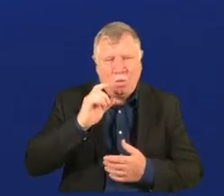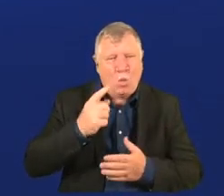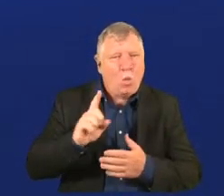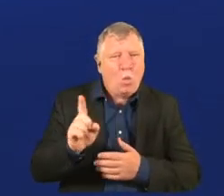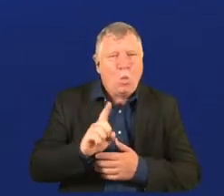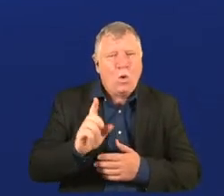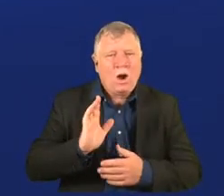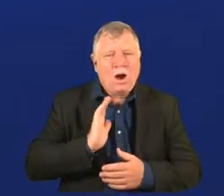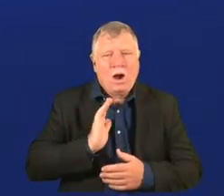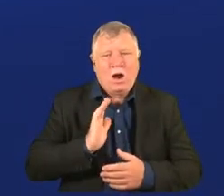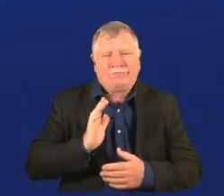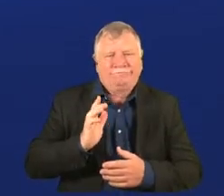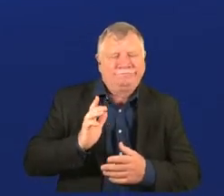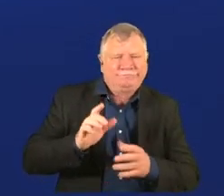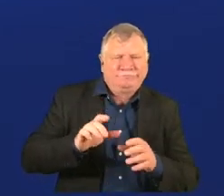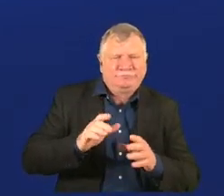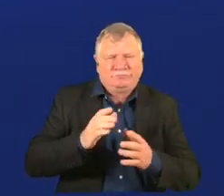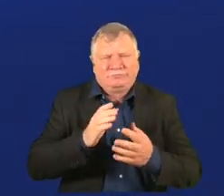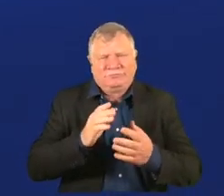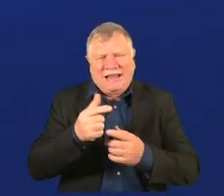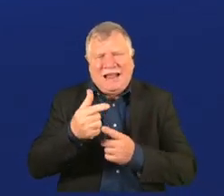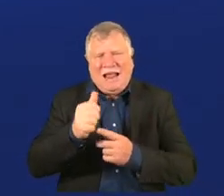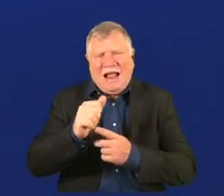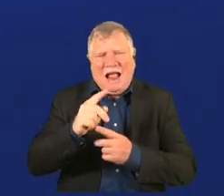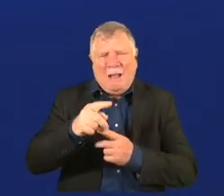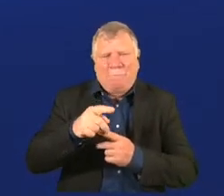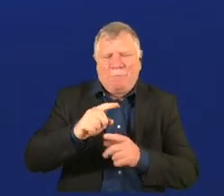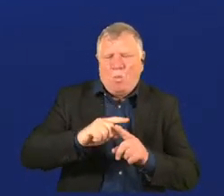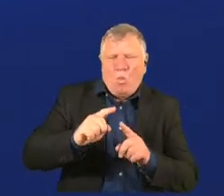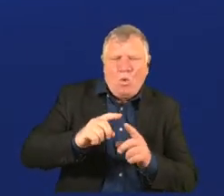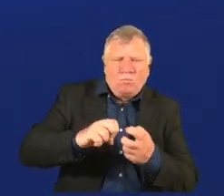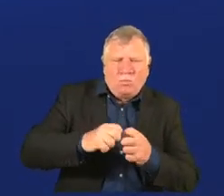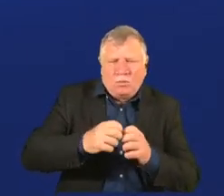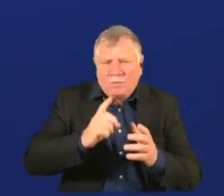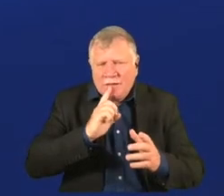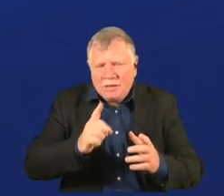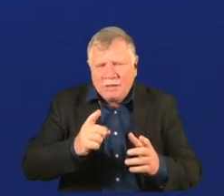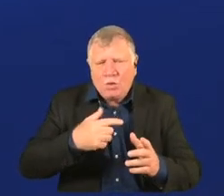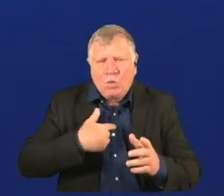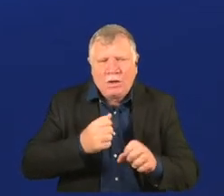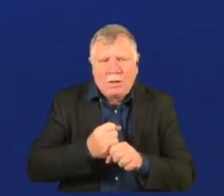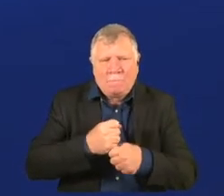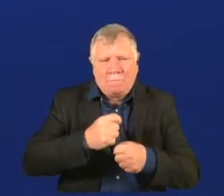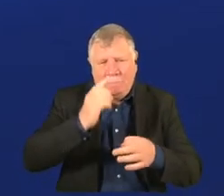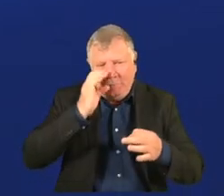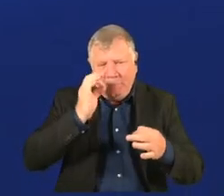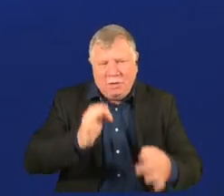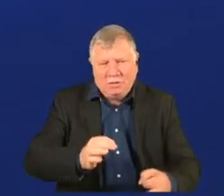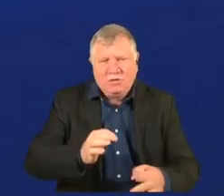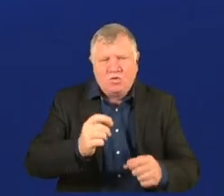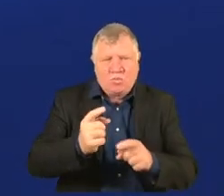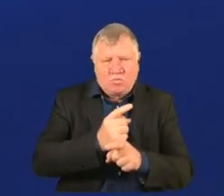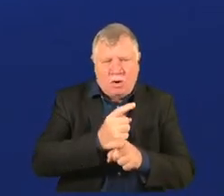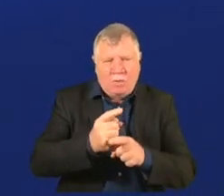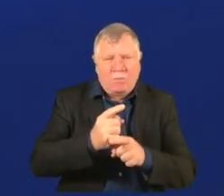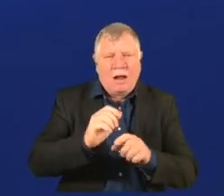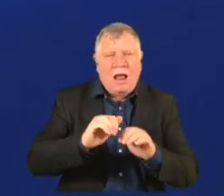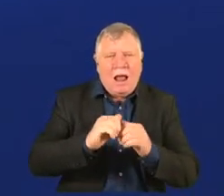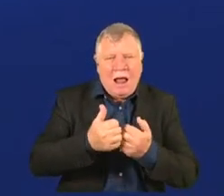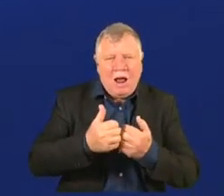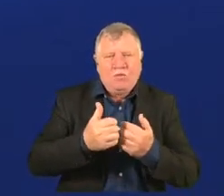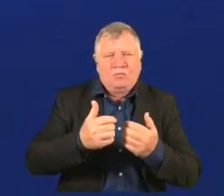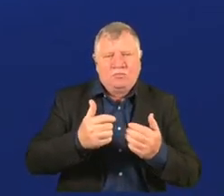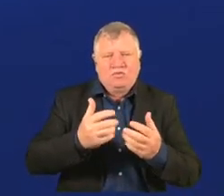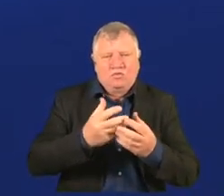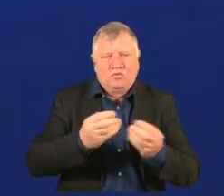where are the gaps and how big the gaps are, so we can make informed decisions about how to close them in the